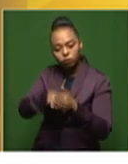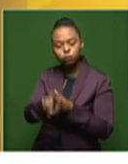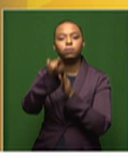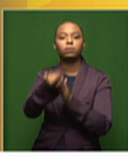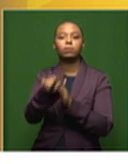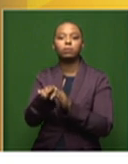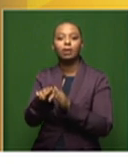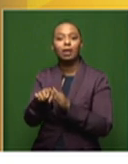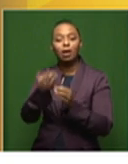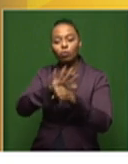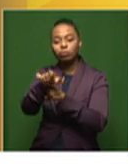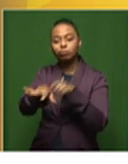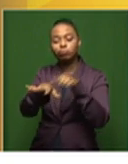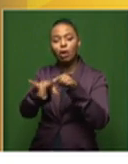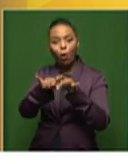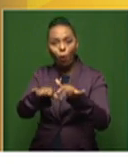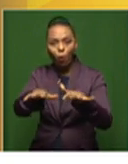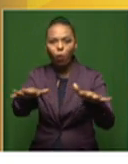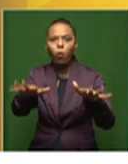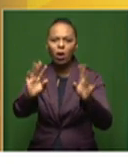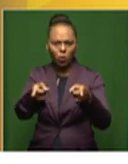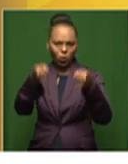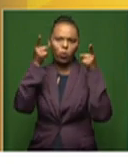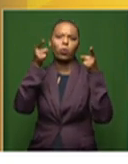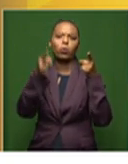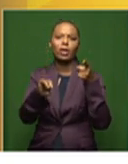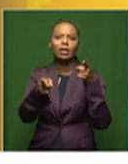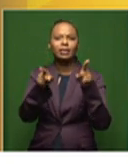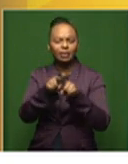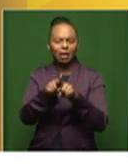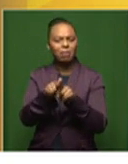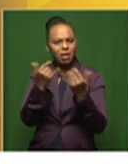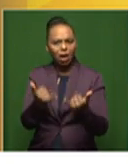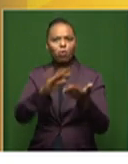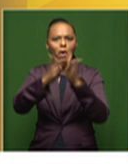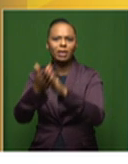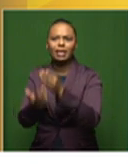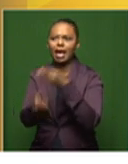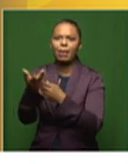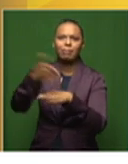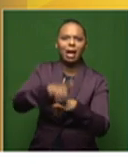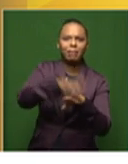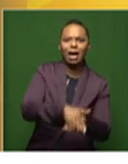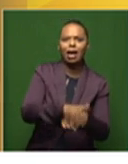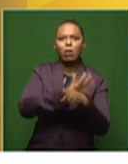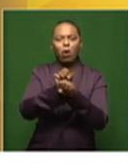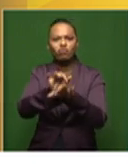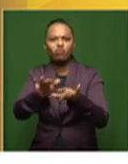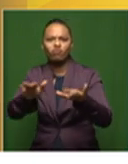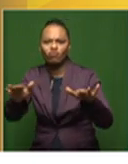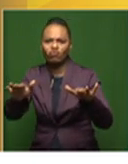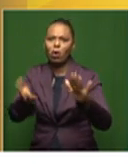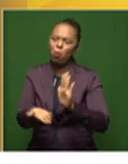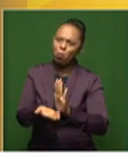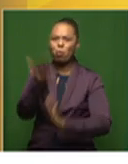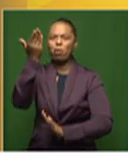this virus is devastating and is causing unbearable pain in our communities. We don't have to add an extra number